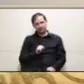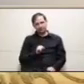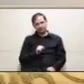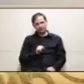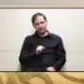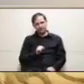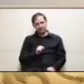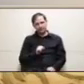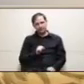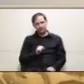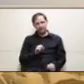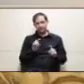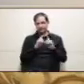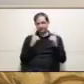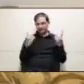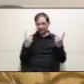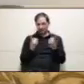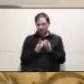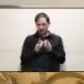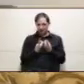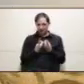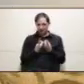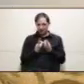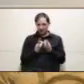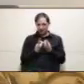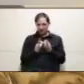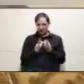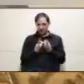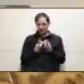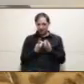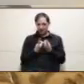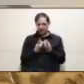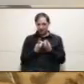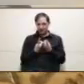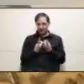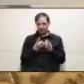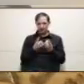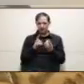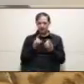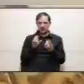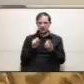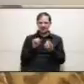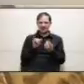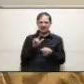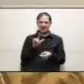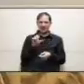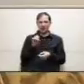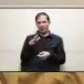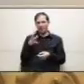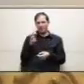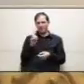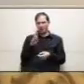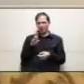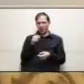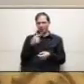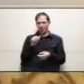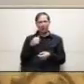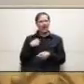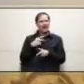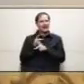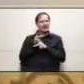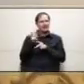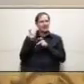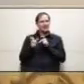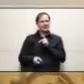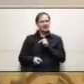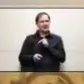The department seconds Sello Maroga, October. Why do we keep this person